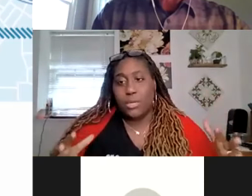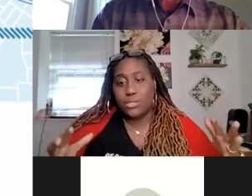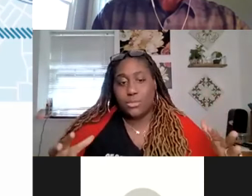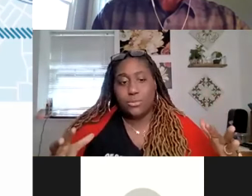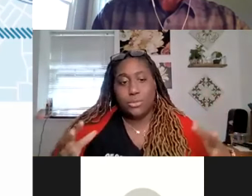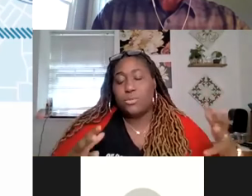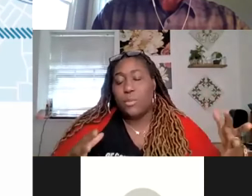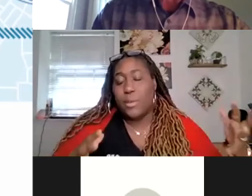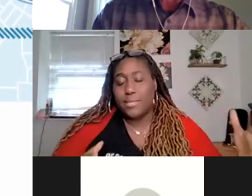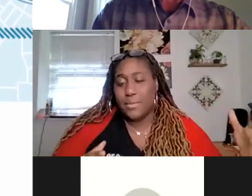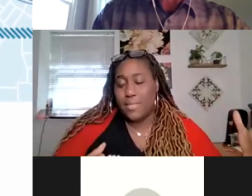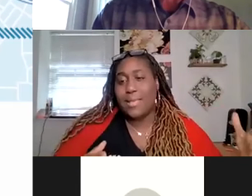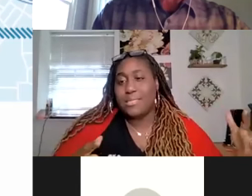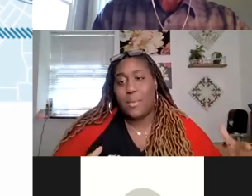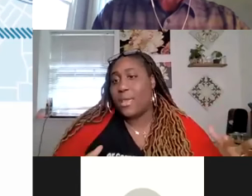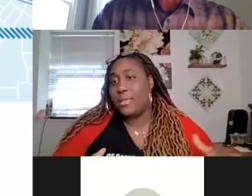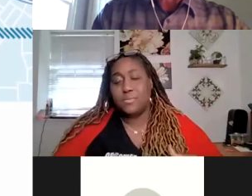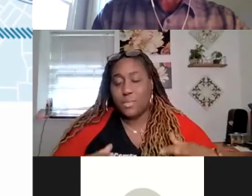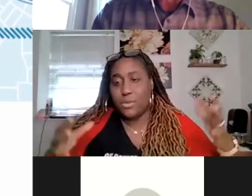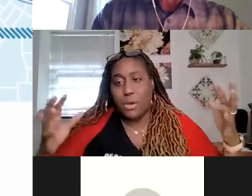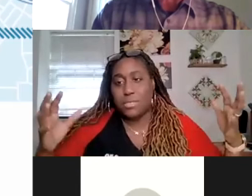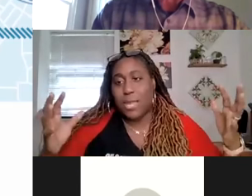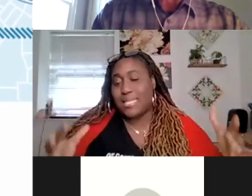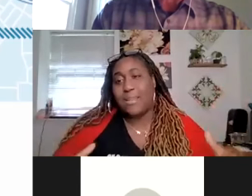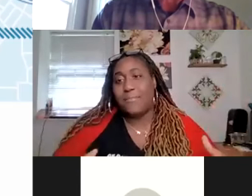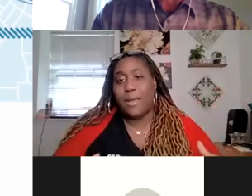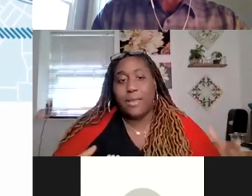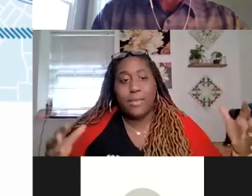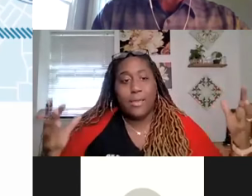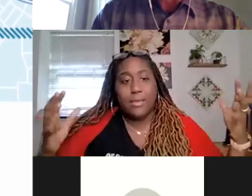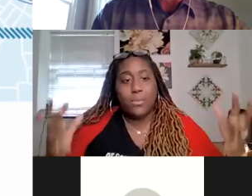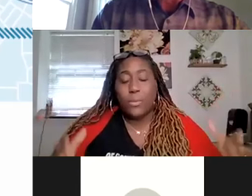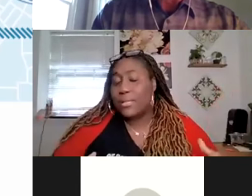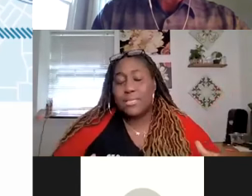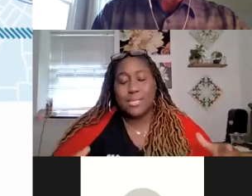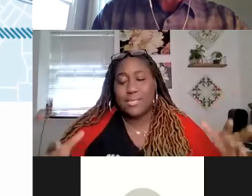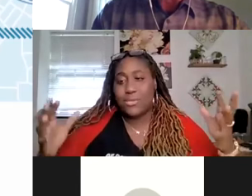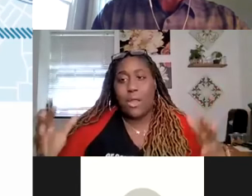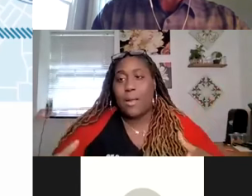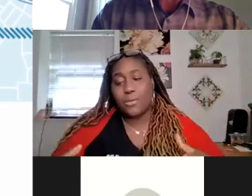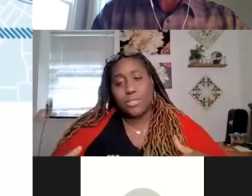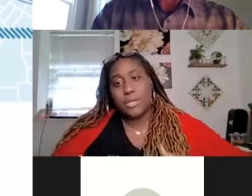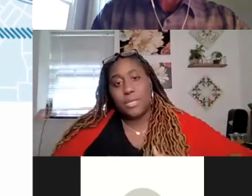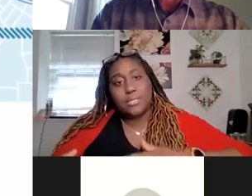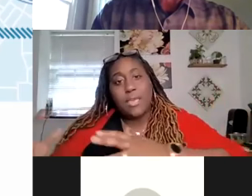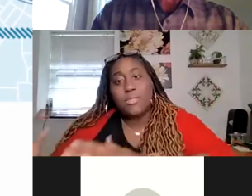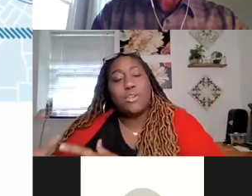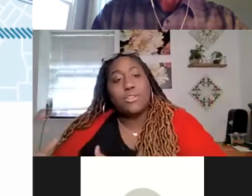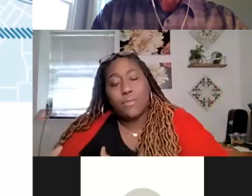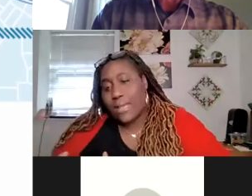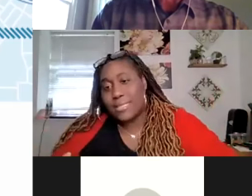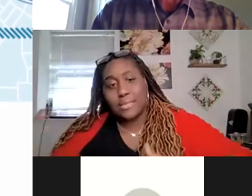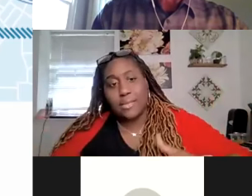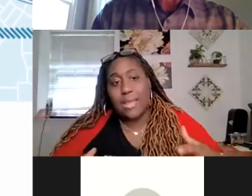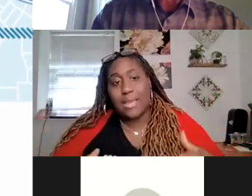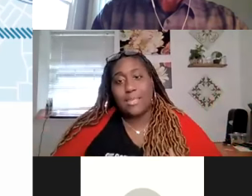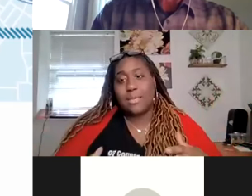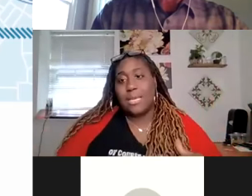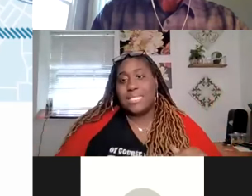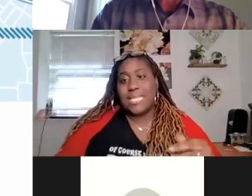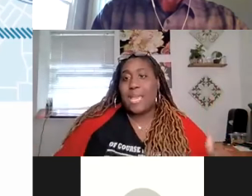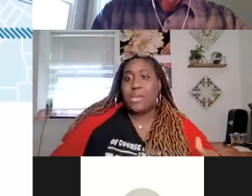don't want to lose momentum in that space, but then you also identify the weaknesses, your opportunities, and then your threats.